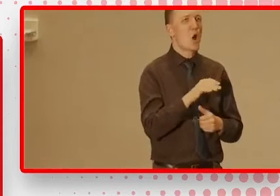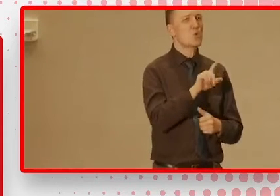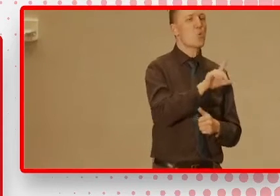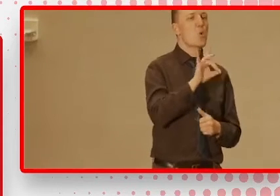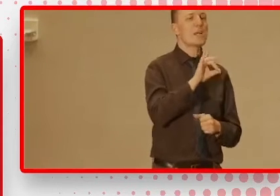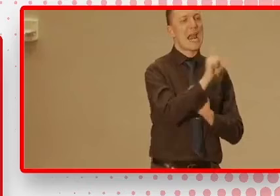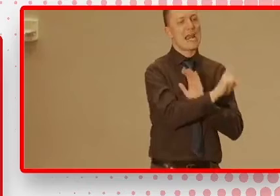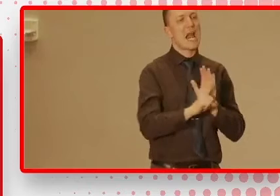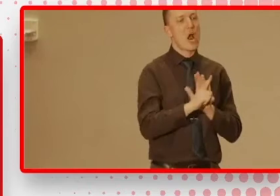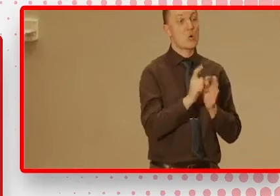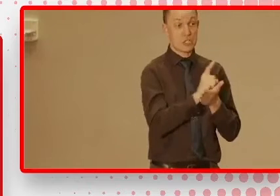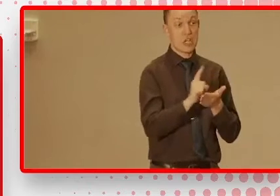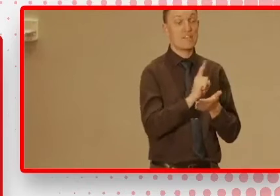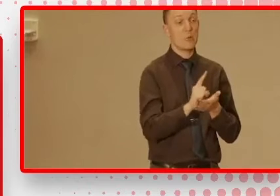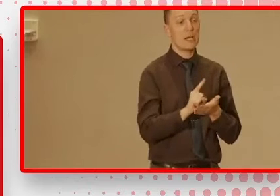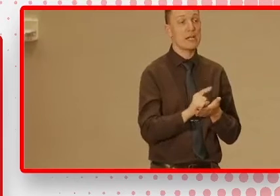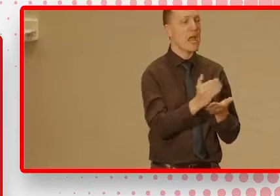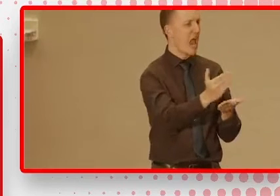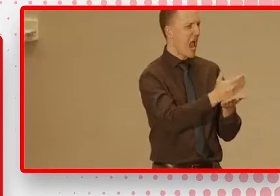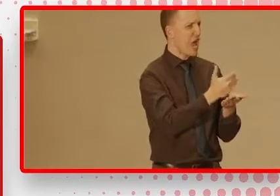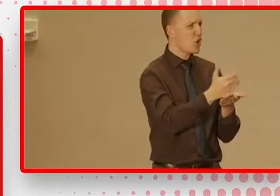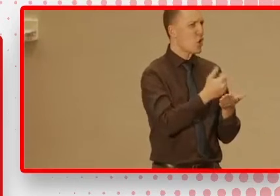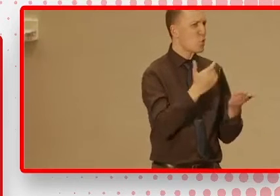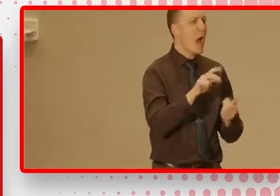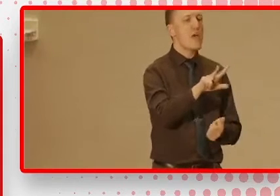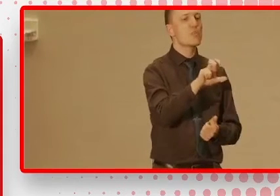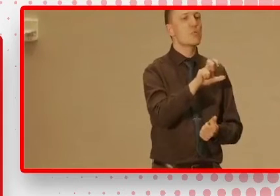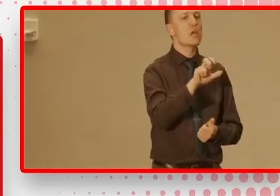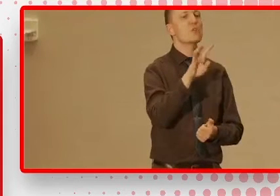and their weekly earnings were $343.